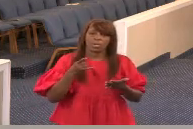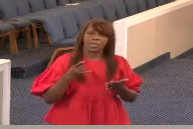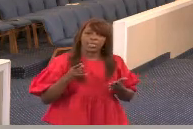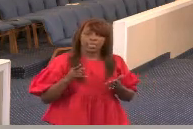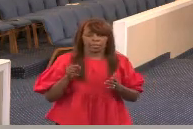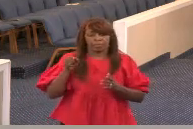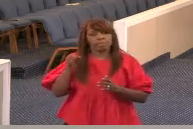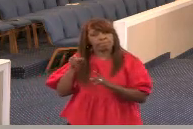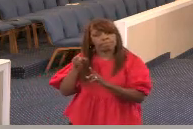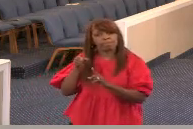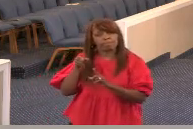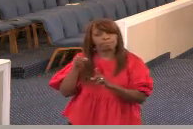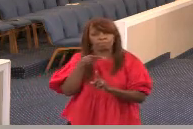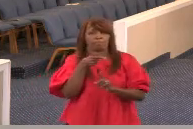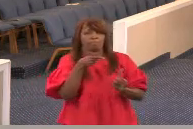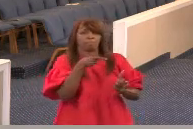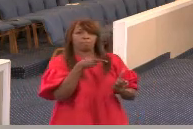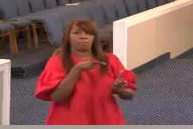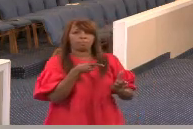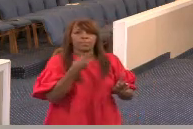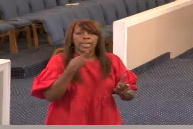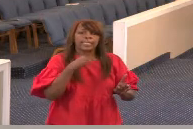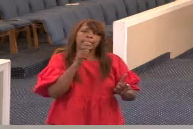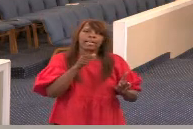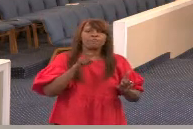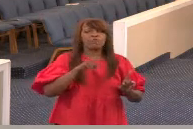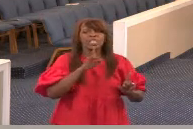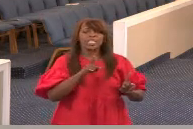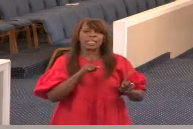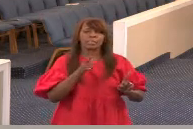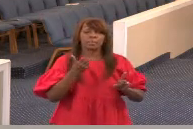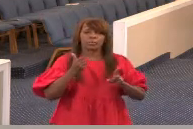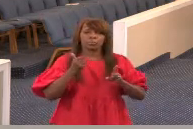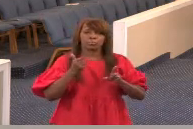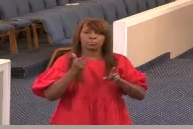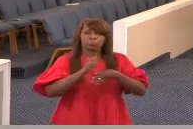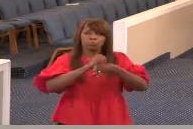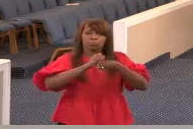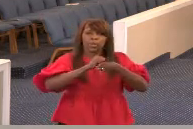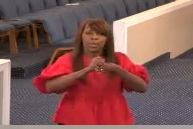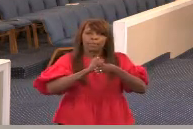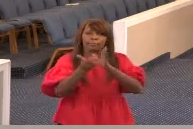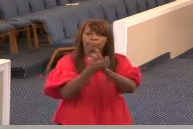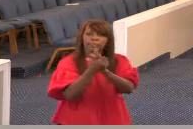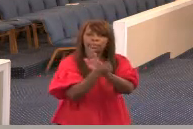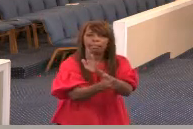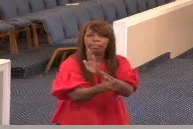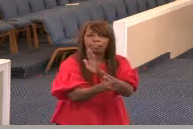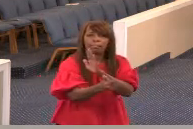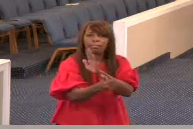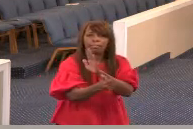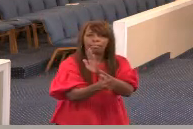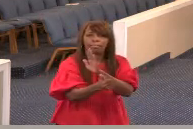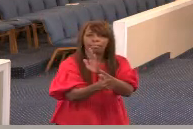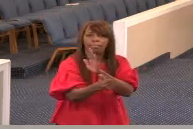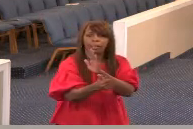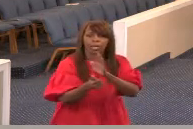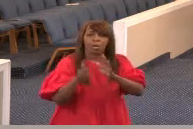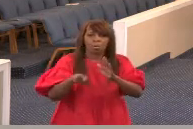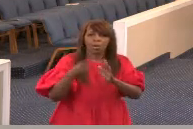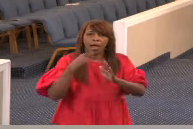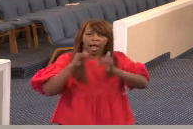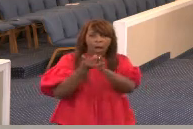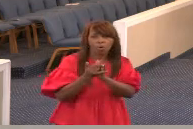what really lies ahead has not necessarily been trained in nautical